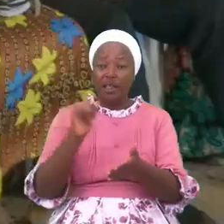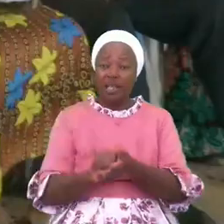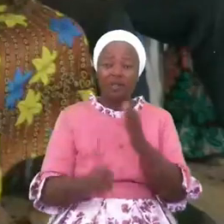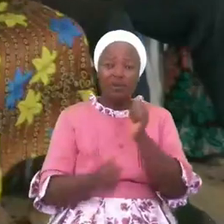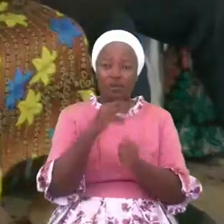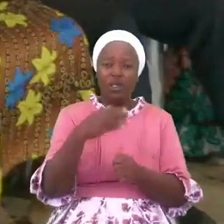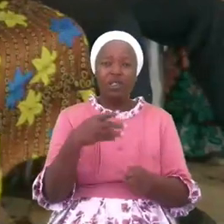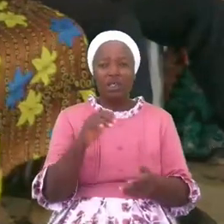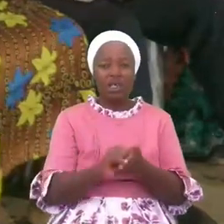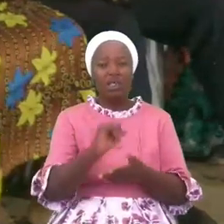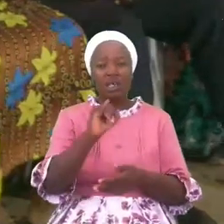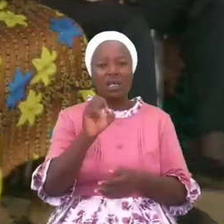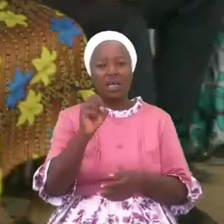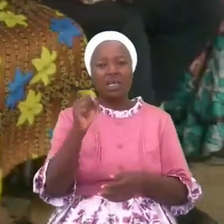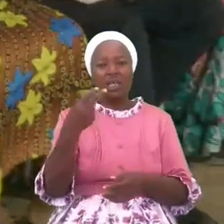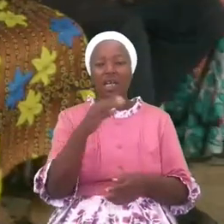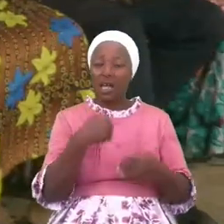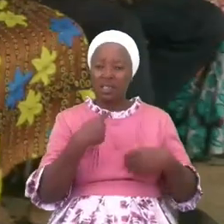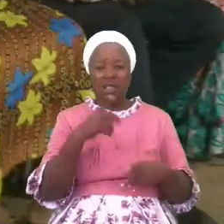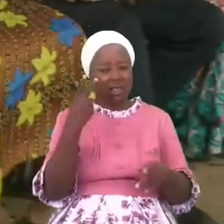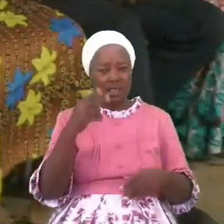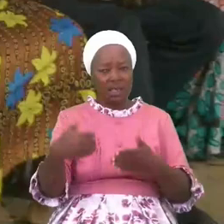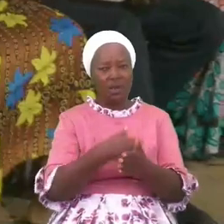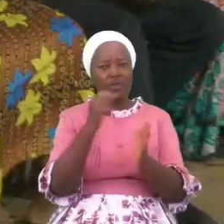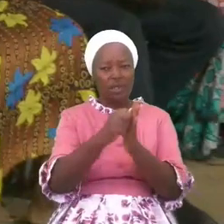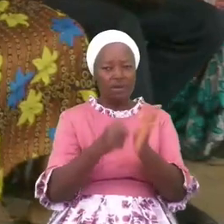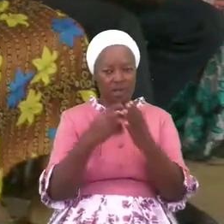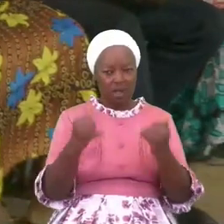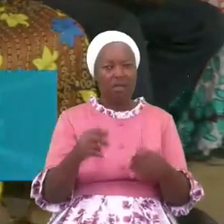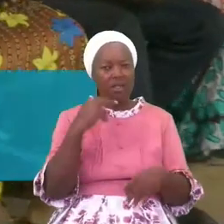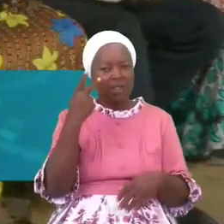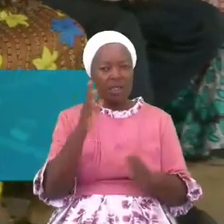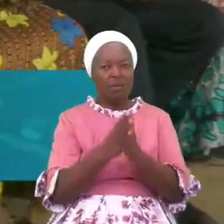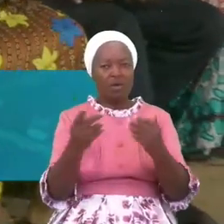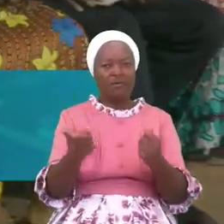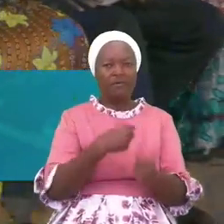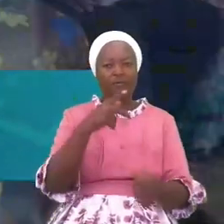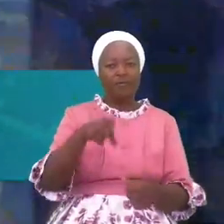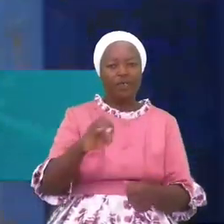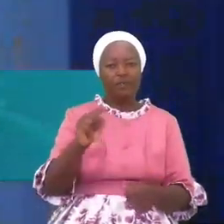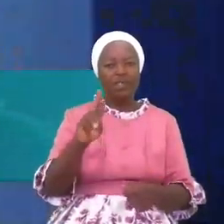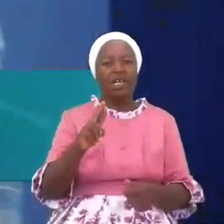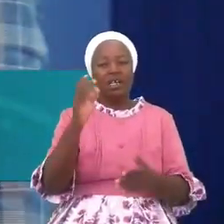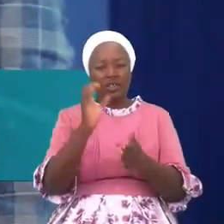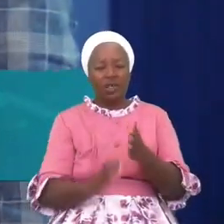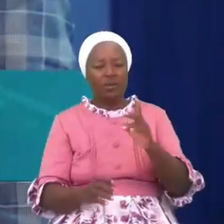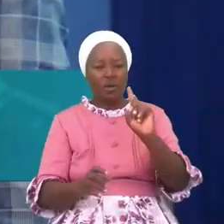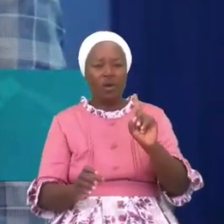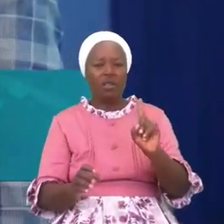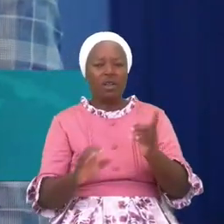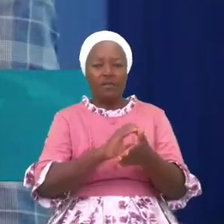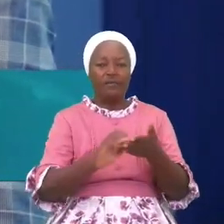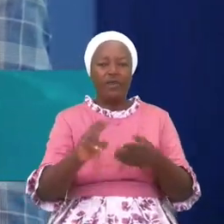First Peter. First Peter, I'm reading from chapter 1, verse 23. It says, being born